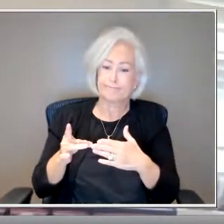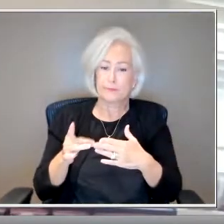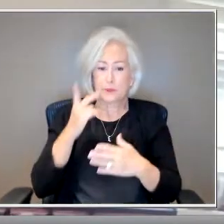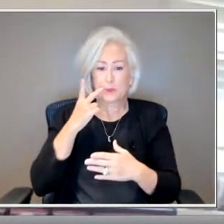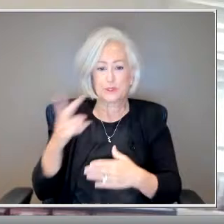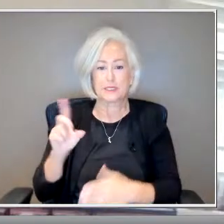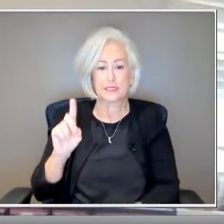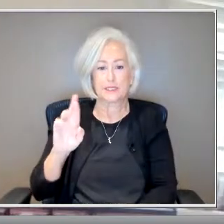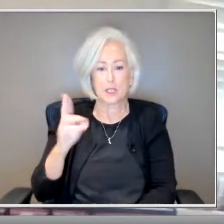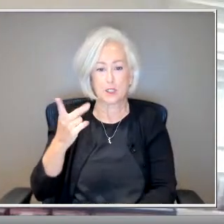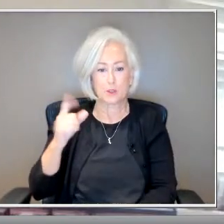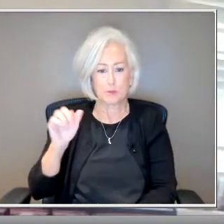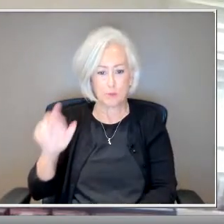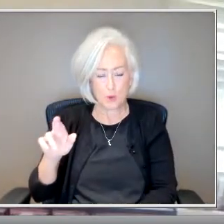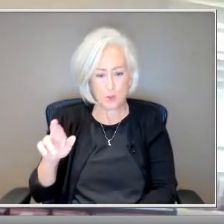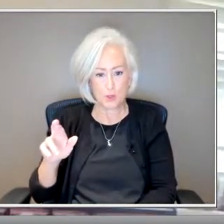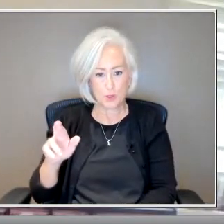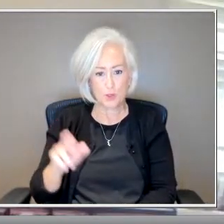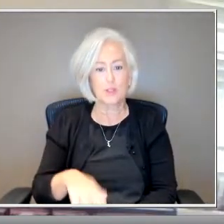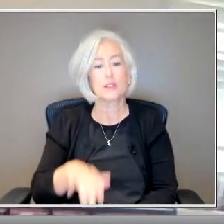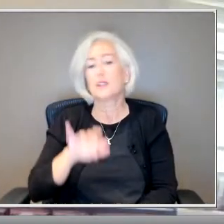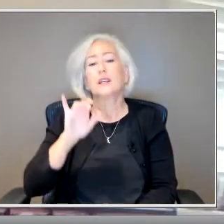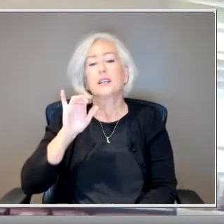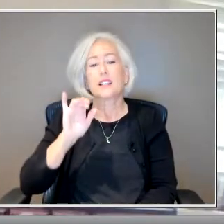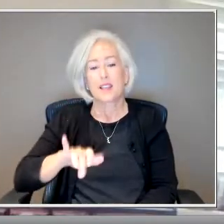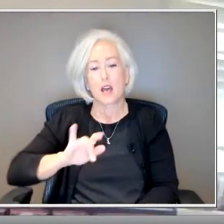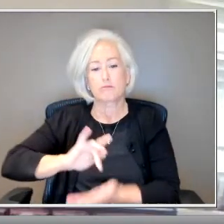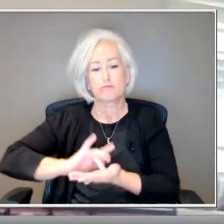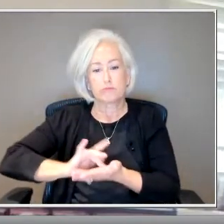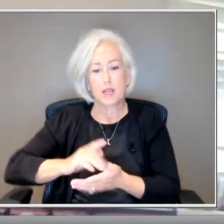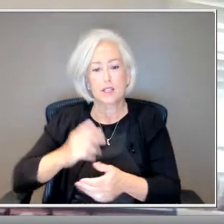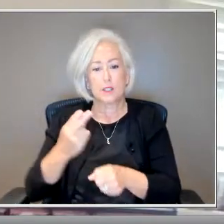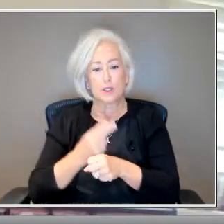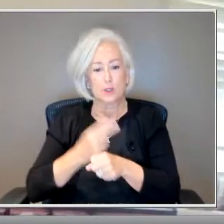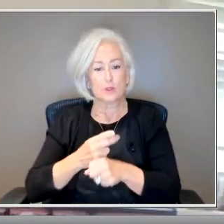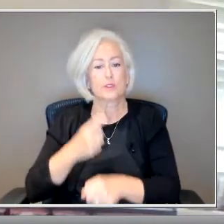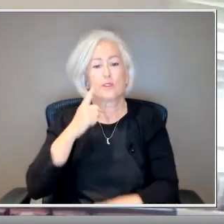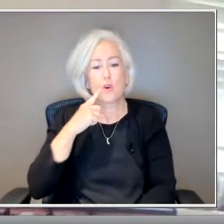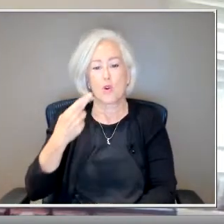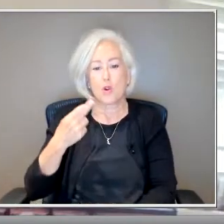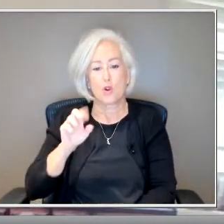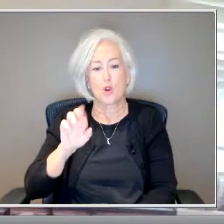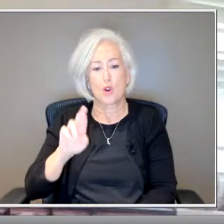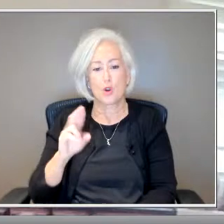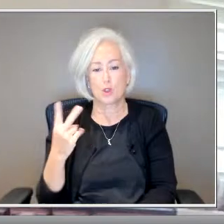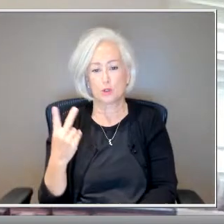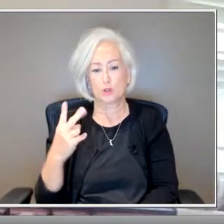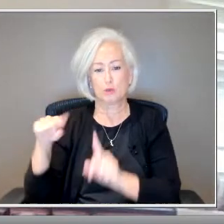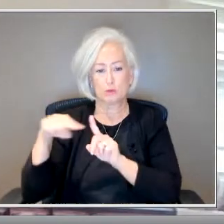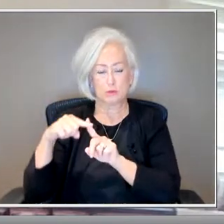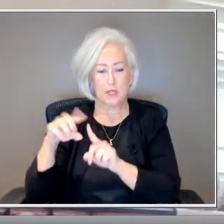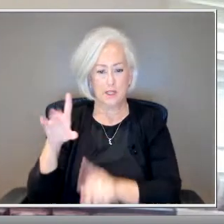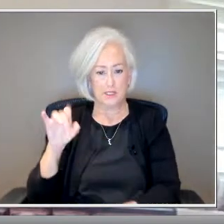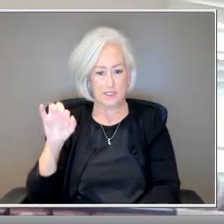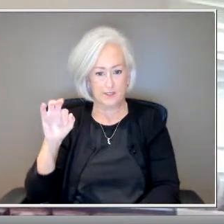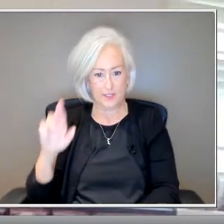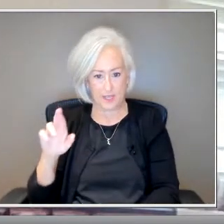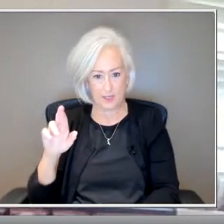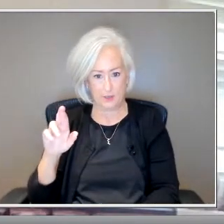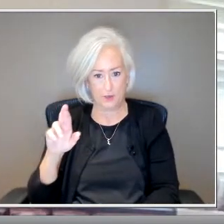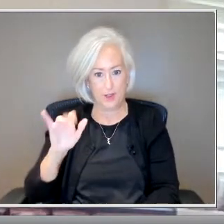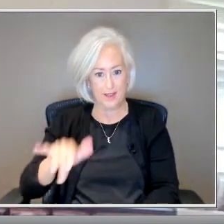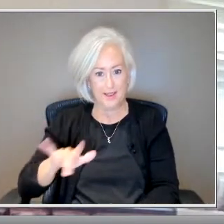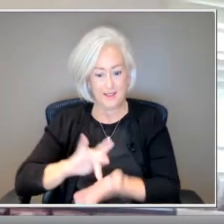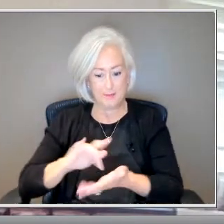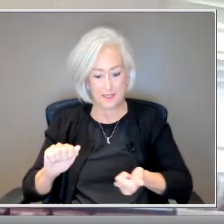The Herceptin that I was taking to help with the HER2 positive cancer, it affected my